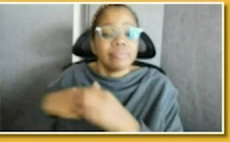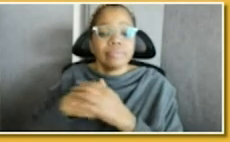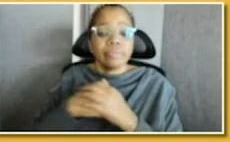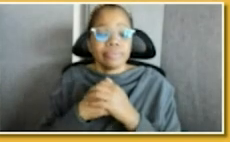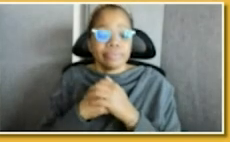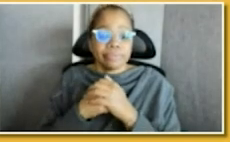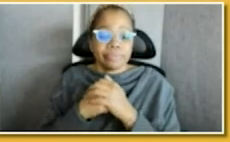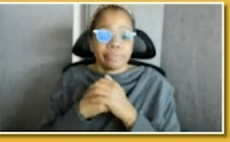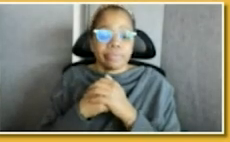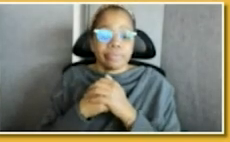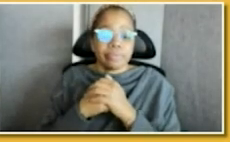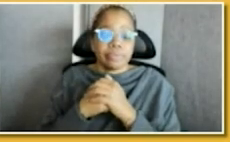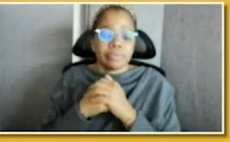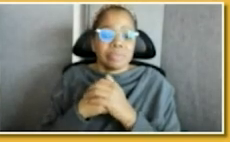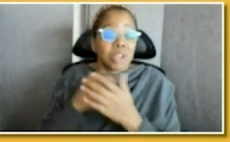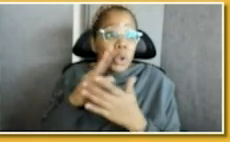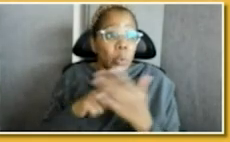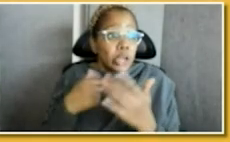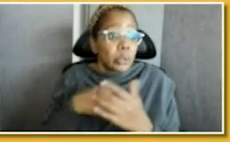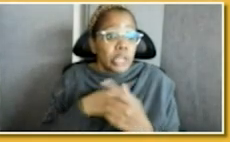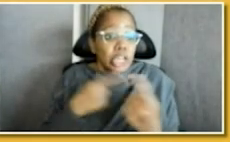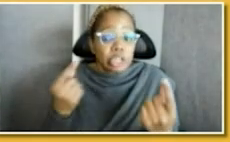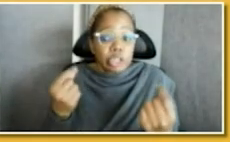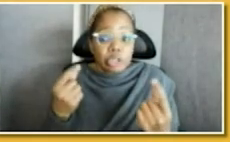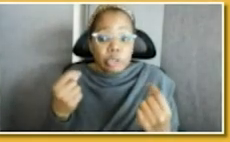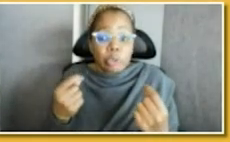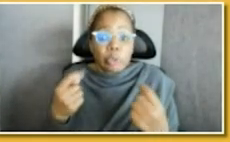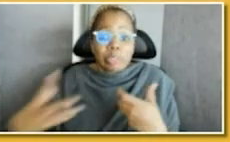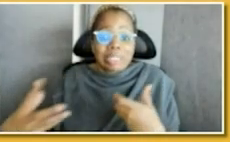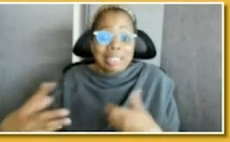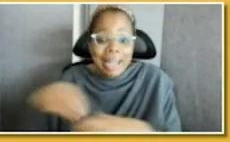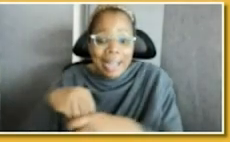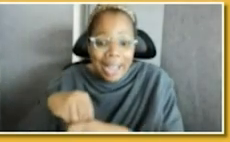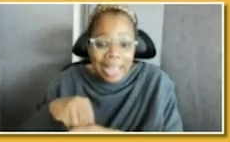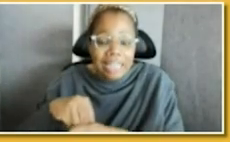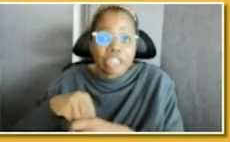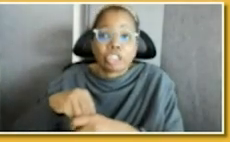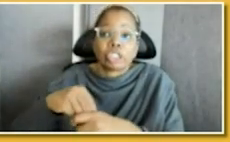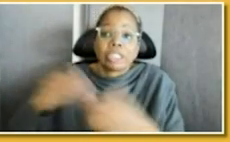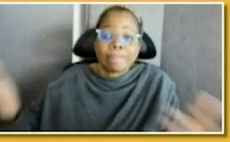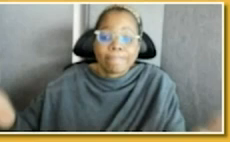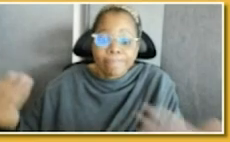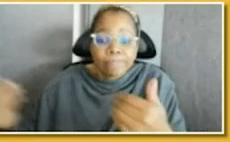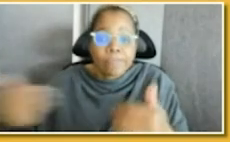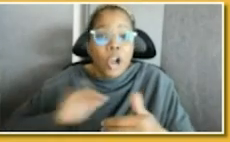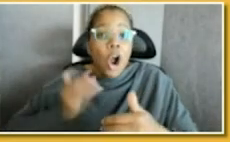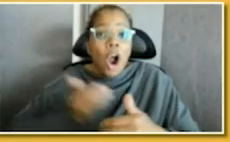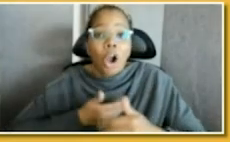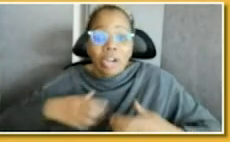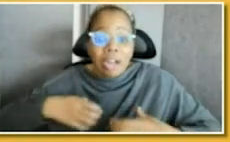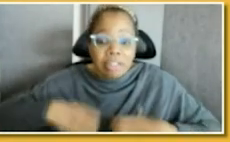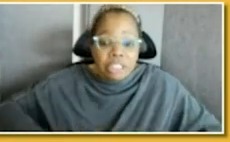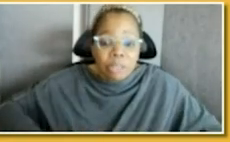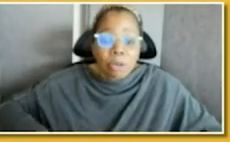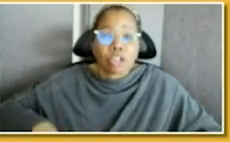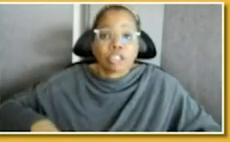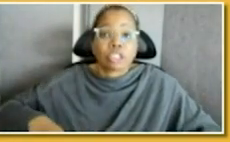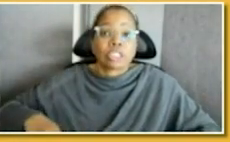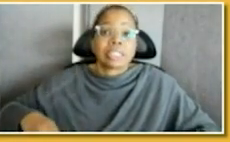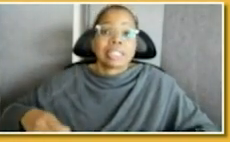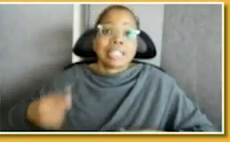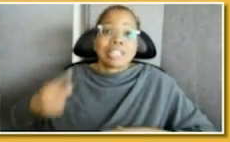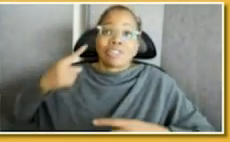And what are we going to do to engage our customers and our public to get what we want out of what is